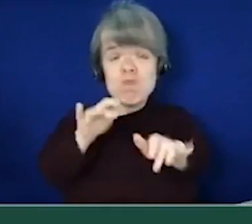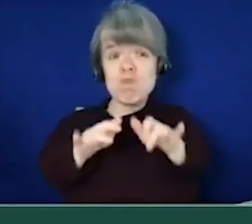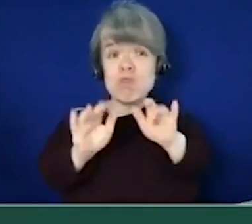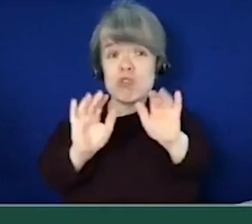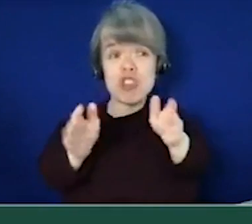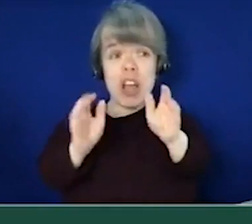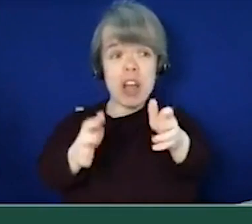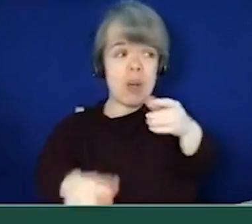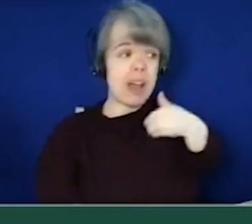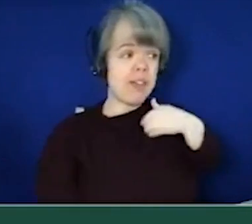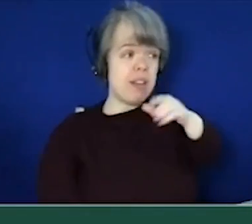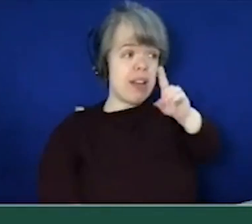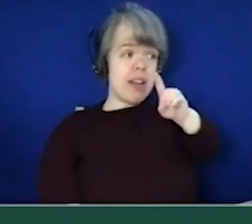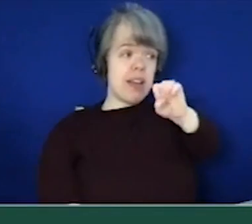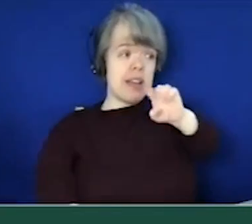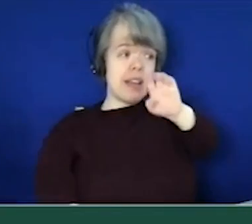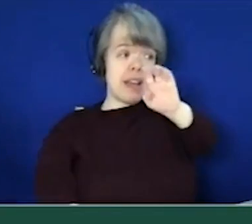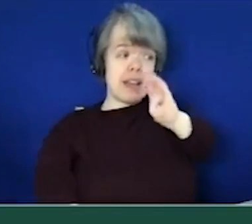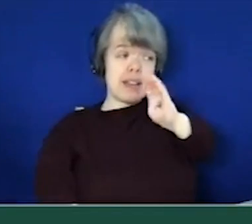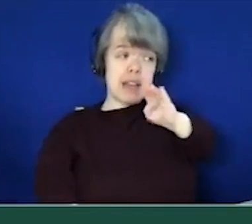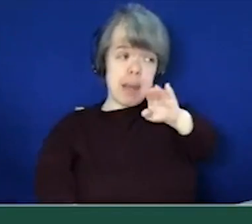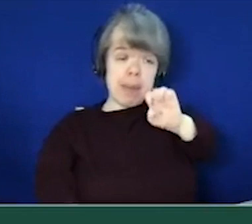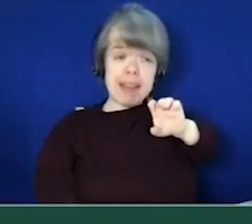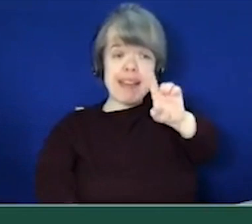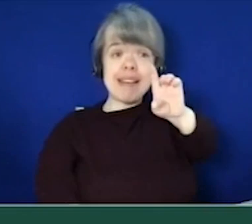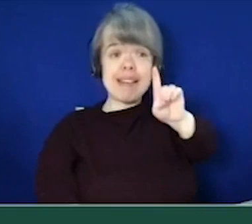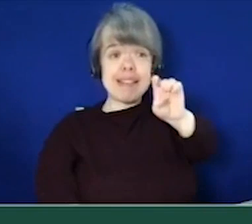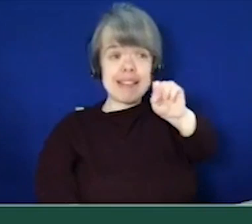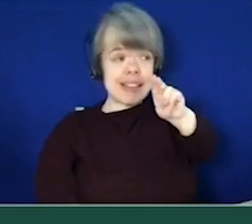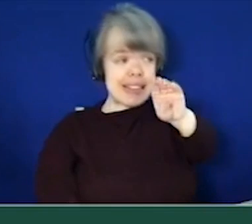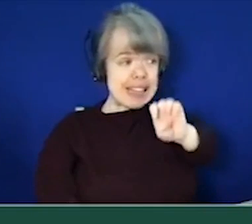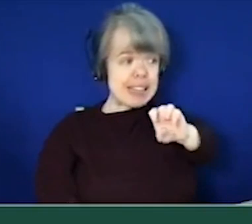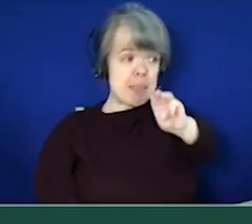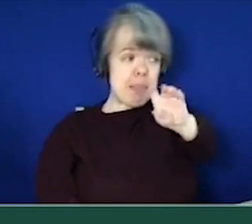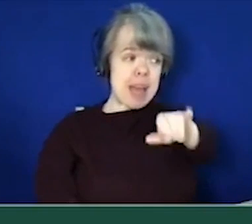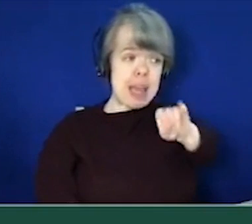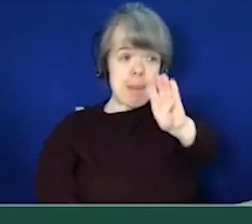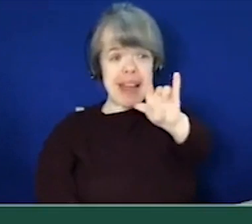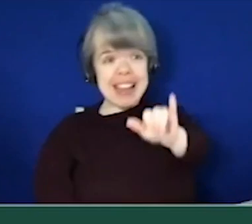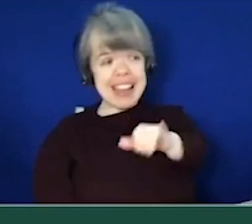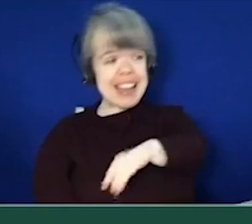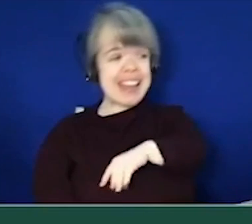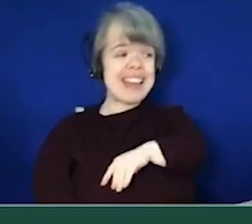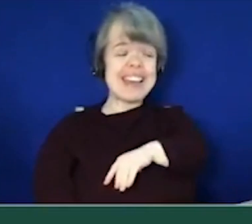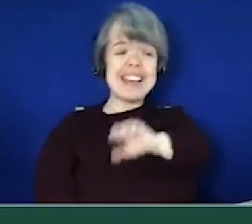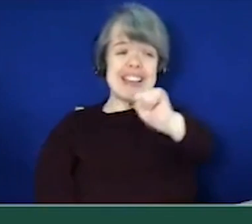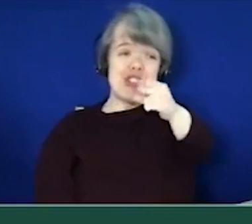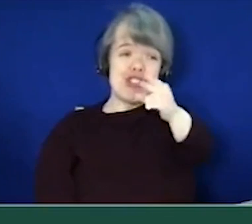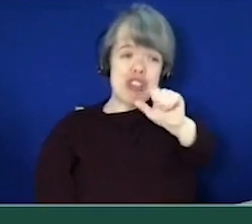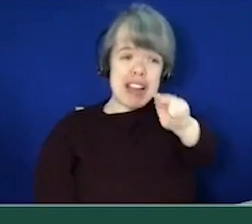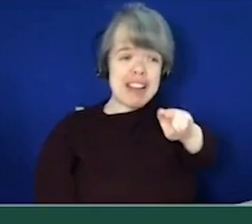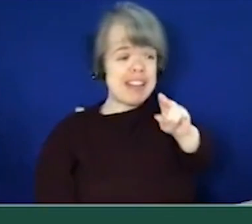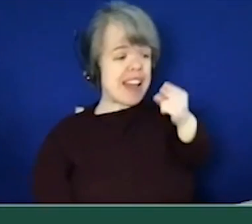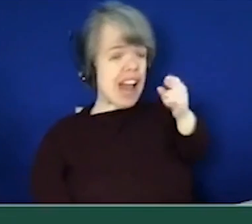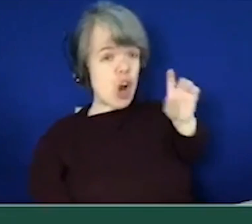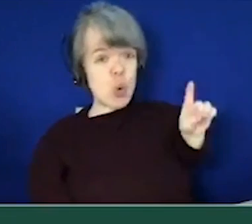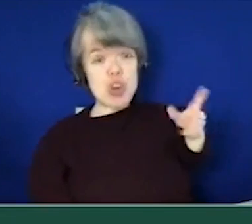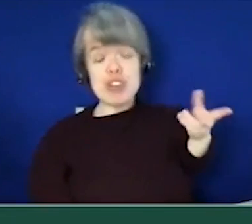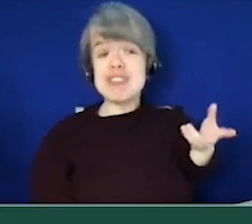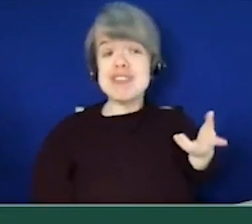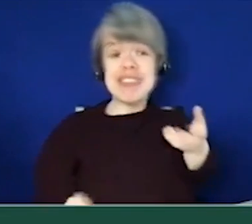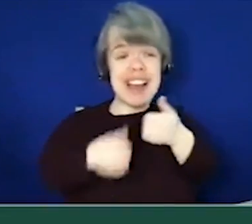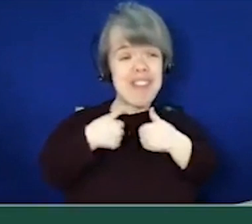in those stores with those partners. I have not seen some of the stories that people are saying are truths. Please, do